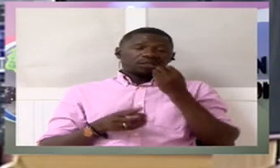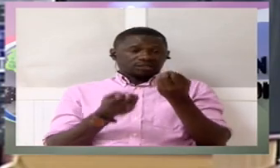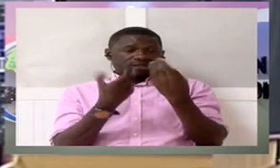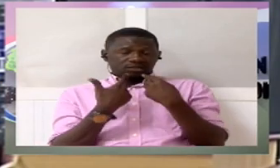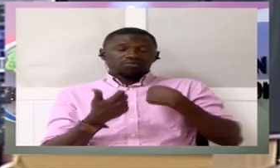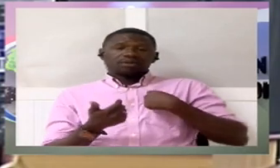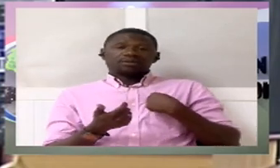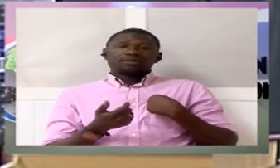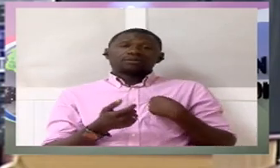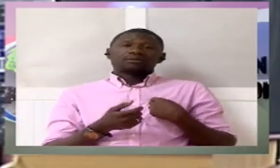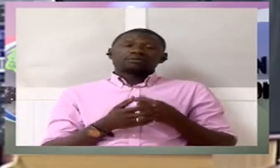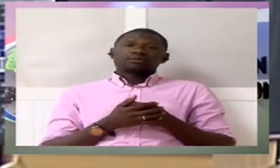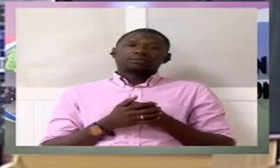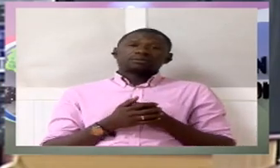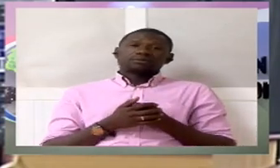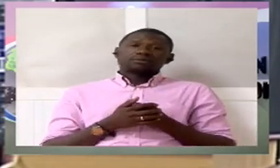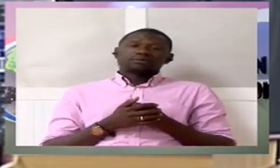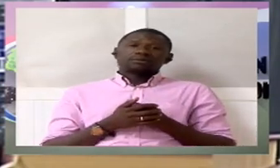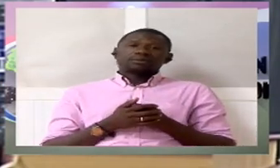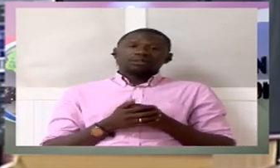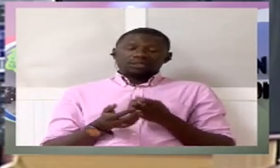When she said that to me, she